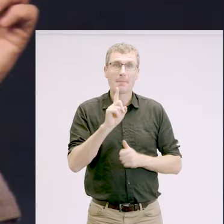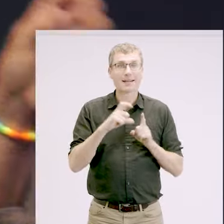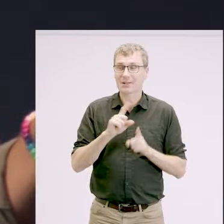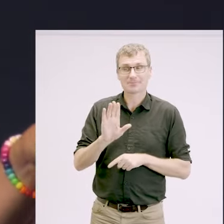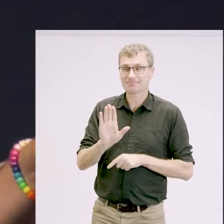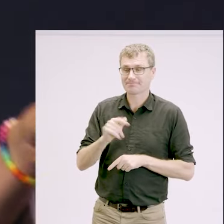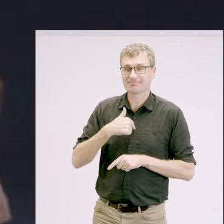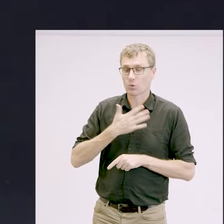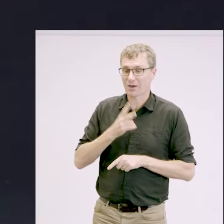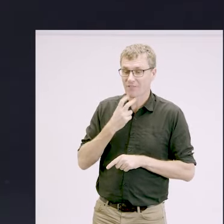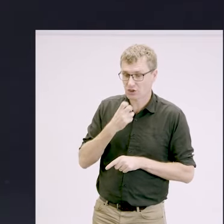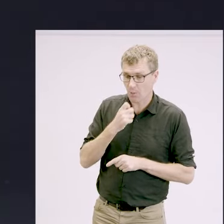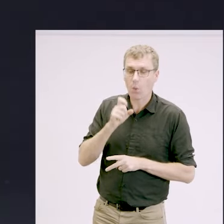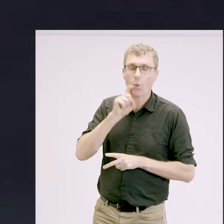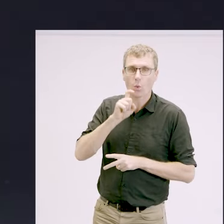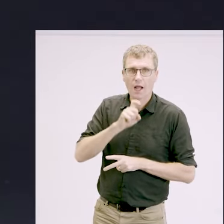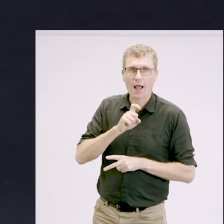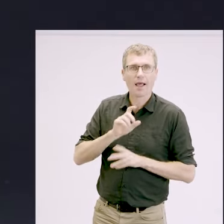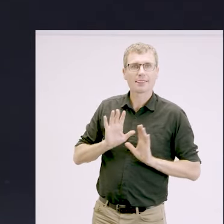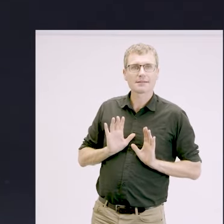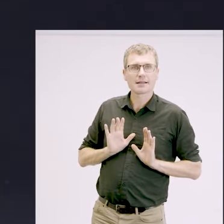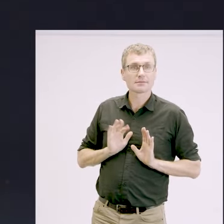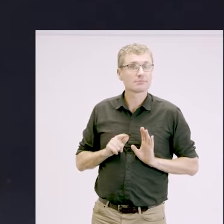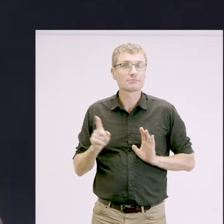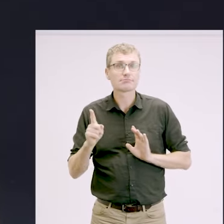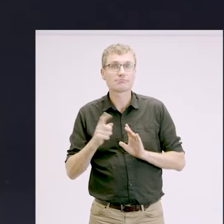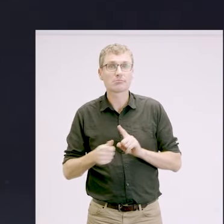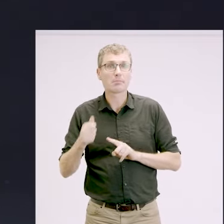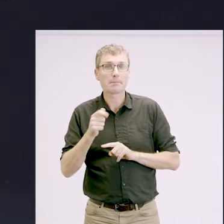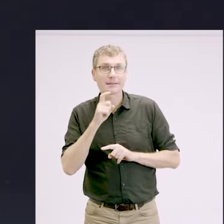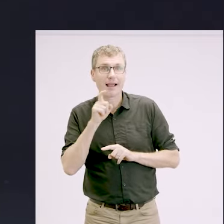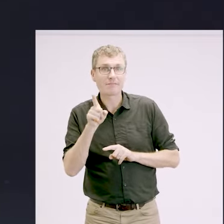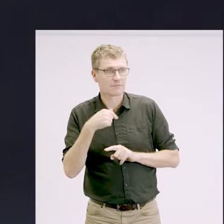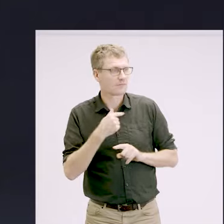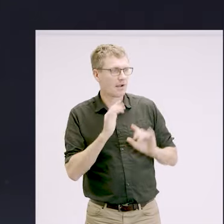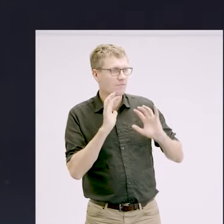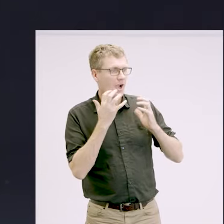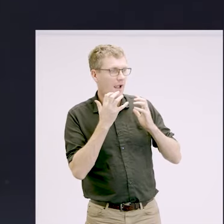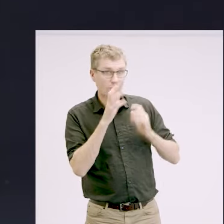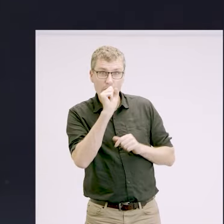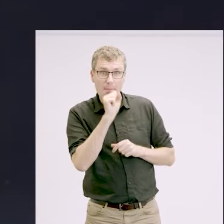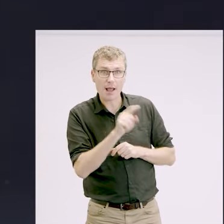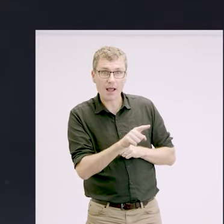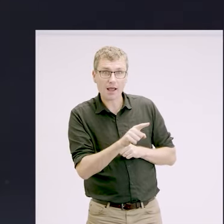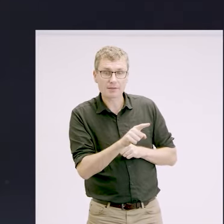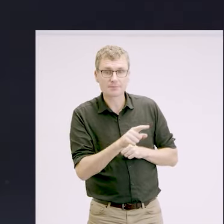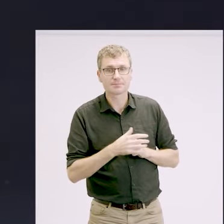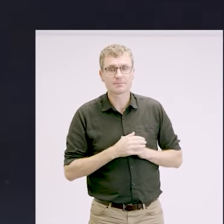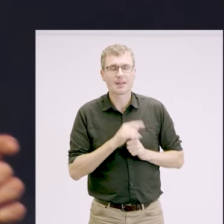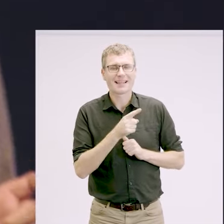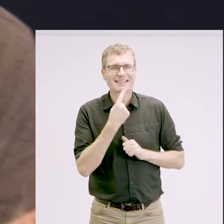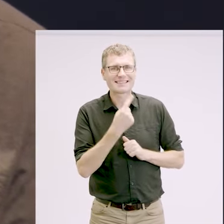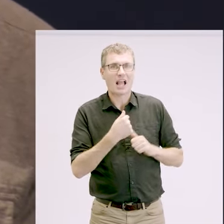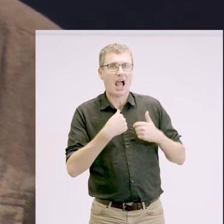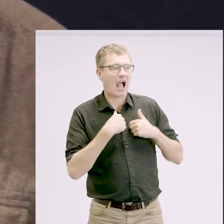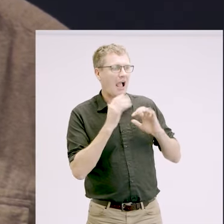to eat vegetables and drink water. And the eunuch is immediately what? Afraid. Yeah? Do you remember that?